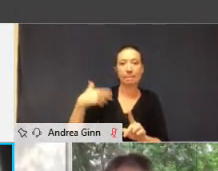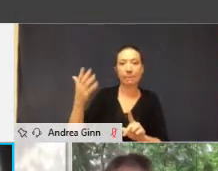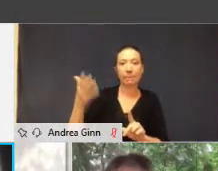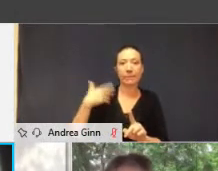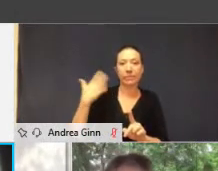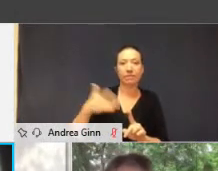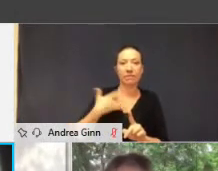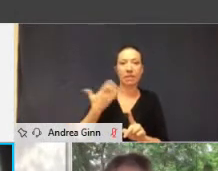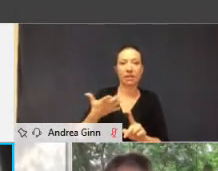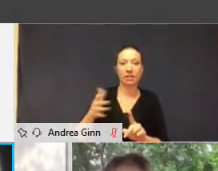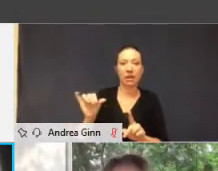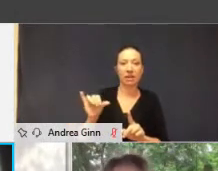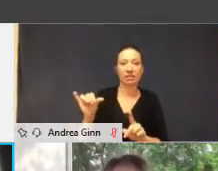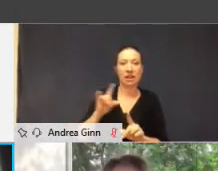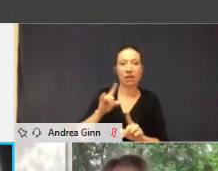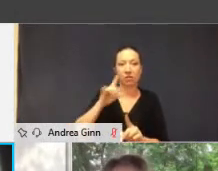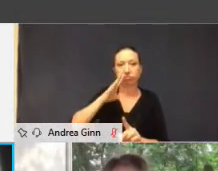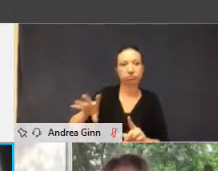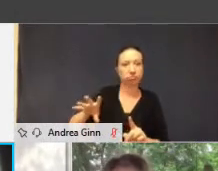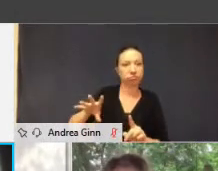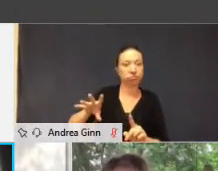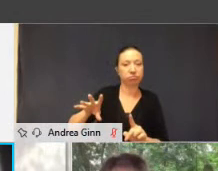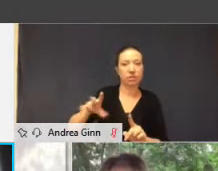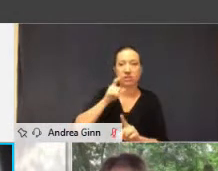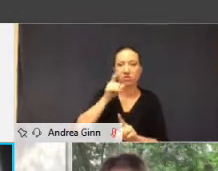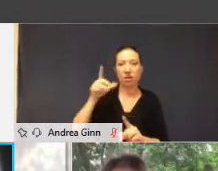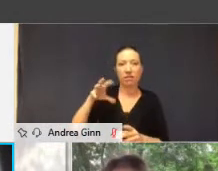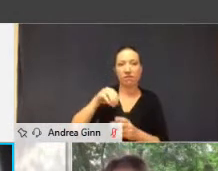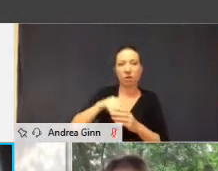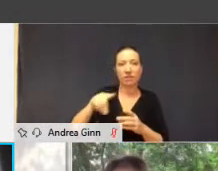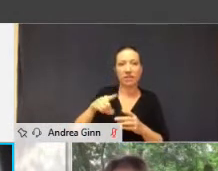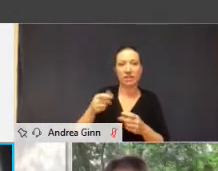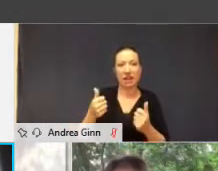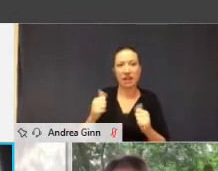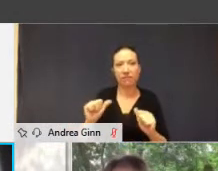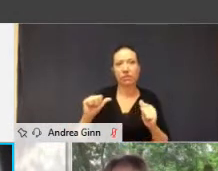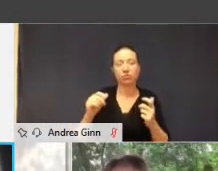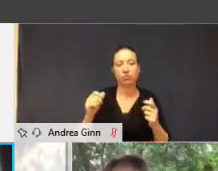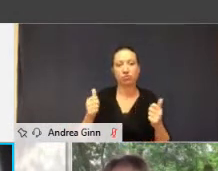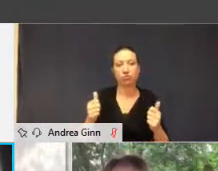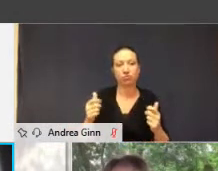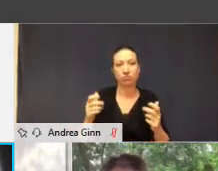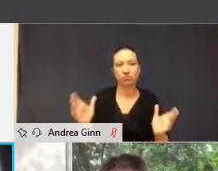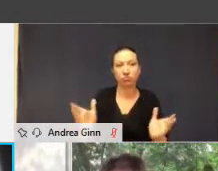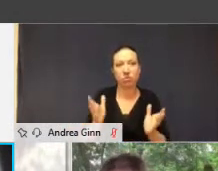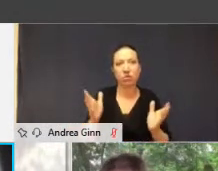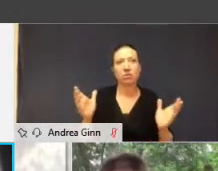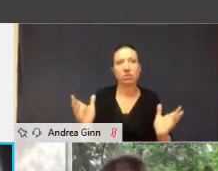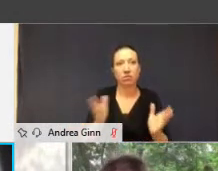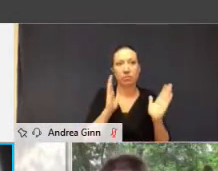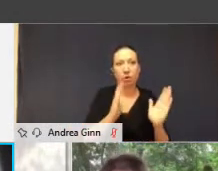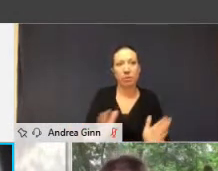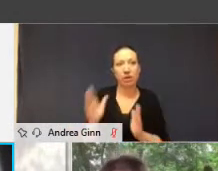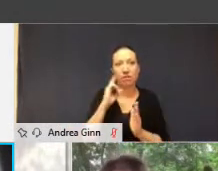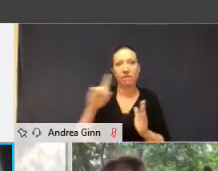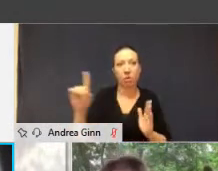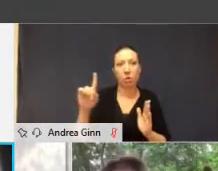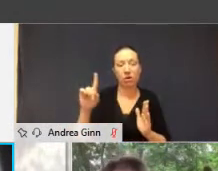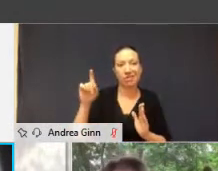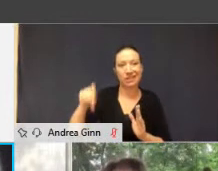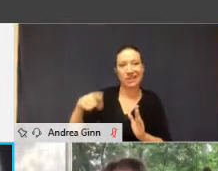left out of the efforts to prepare for this surge that we anticipate in the need for behavioral health